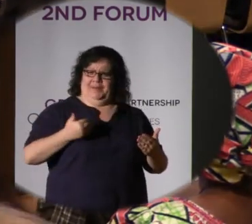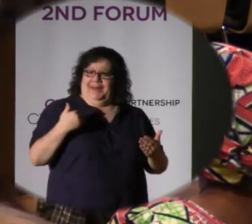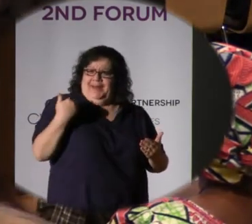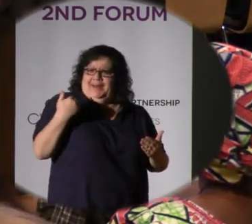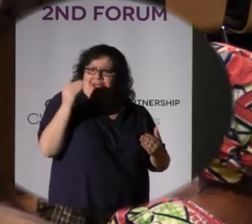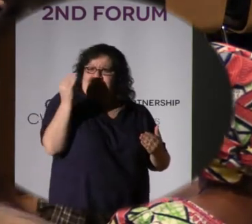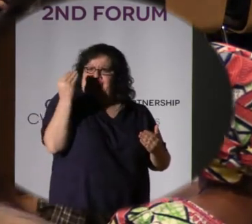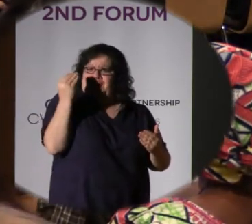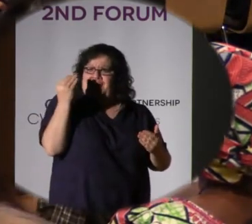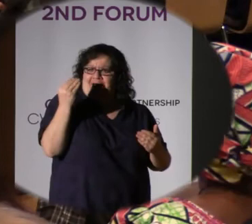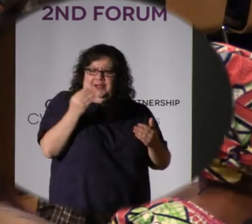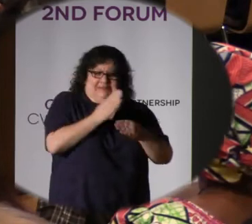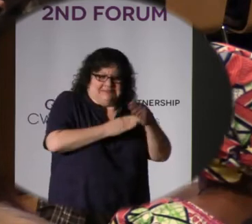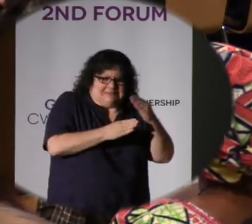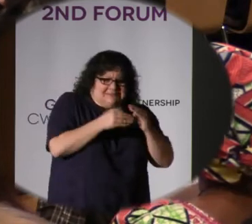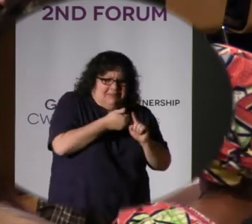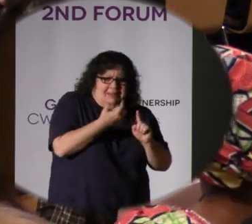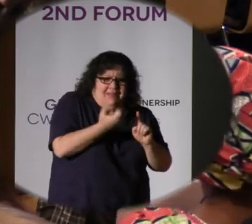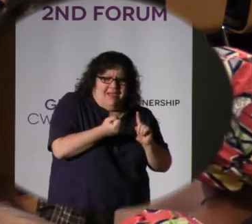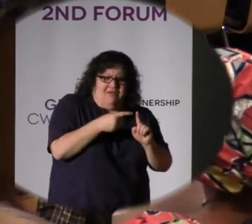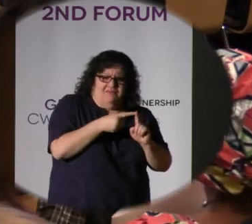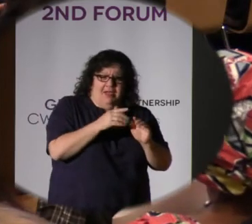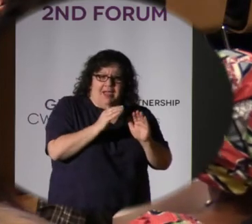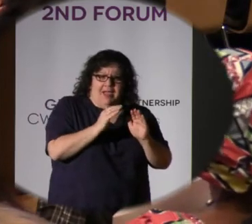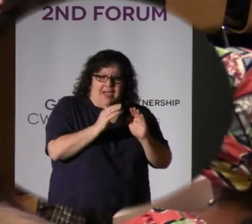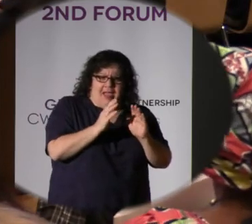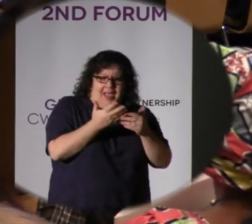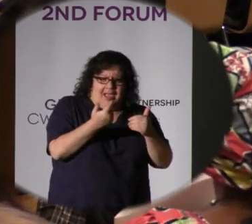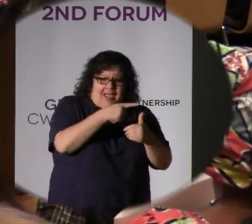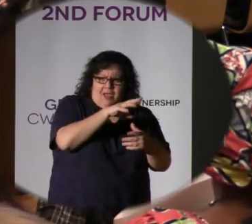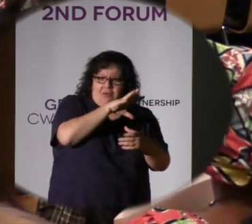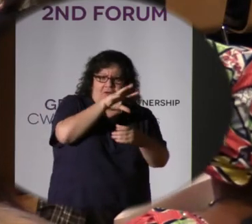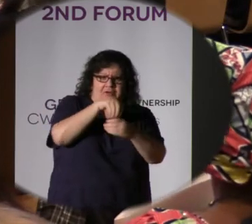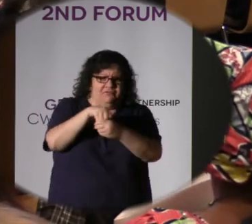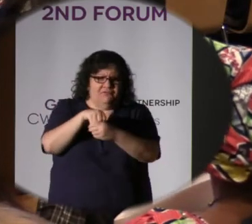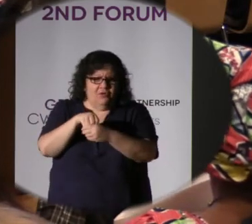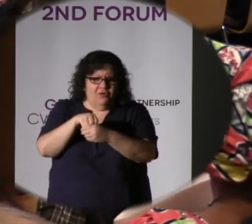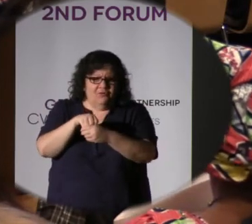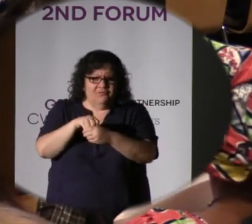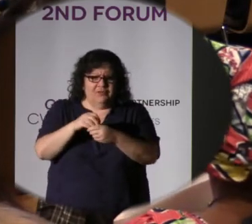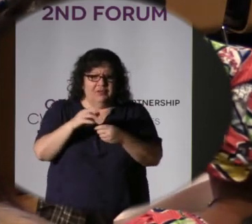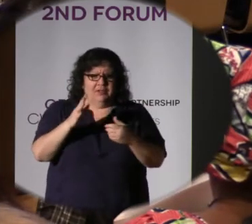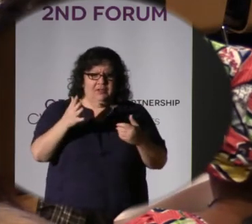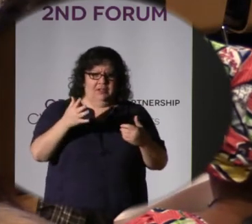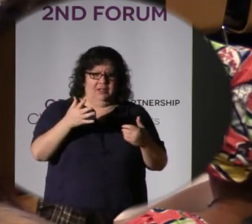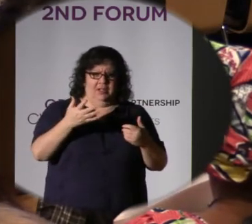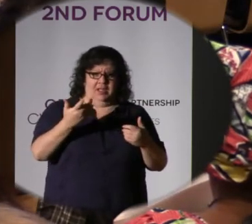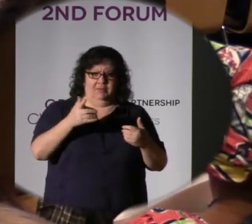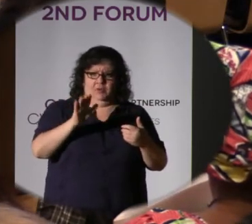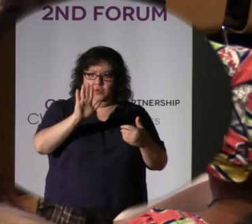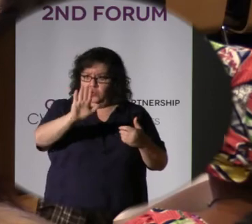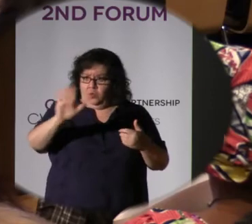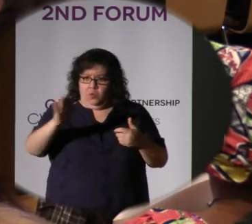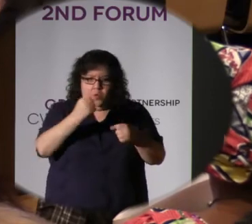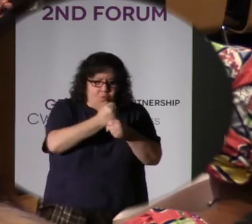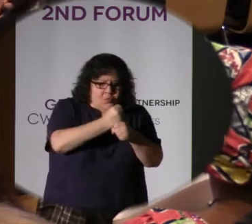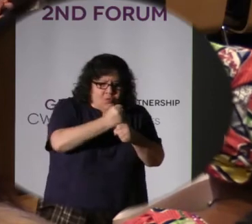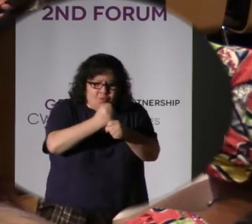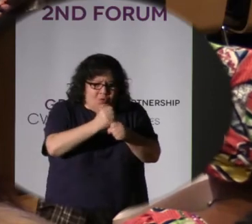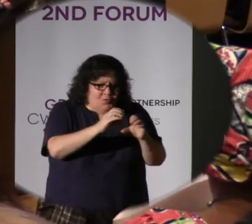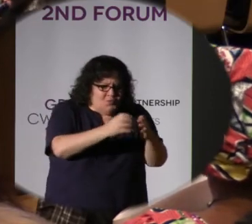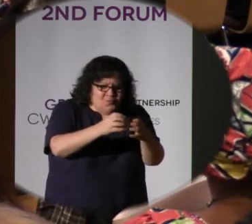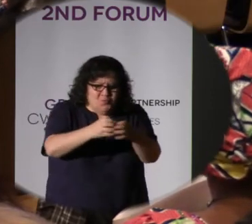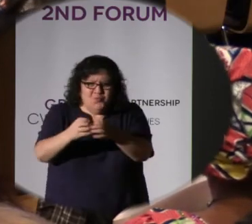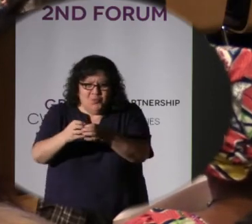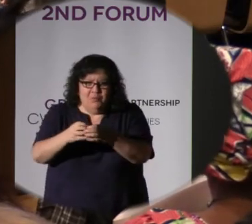or mainstreaming in all the task force and plus their implementation plans, so we can strategically include them and make